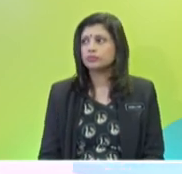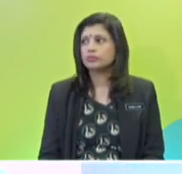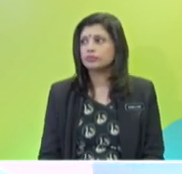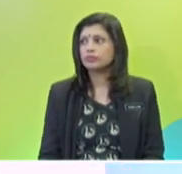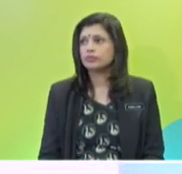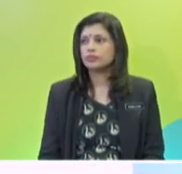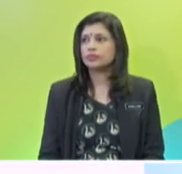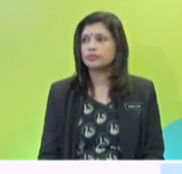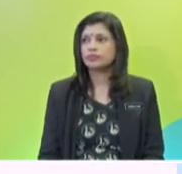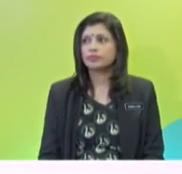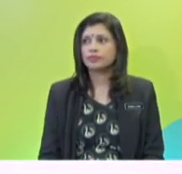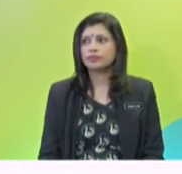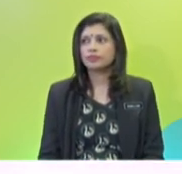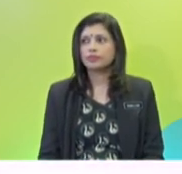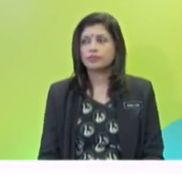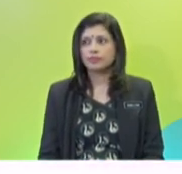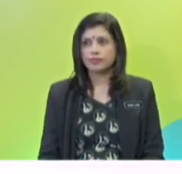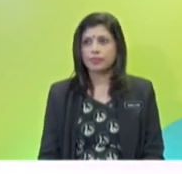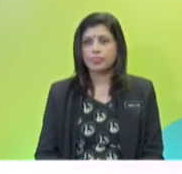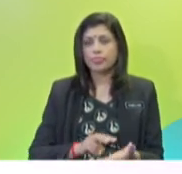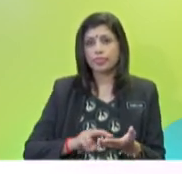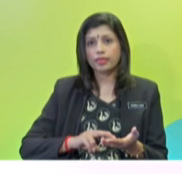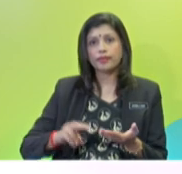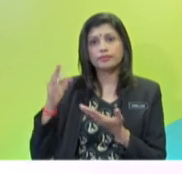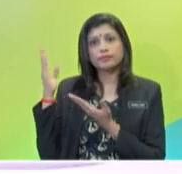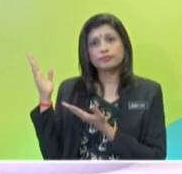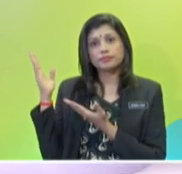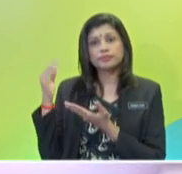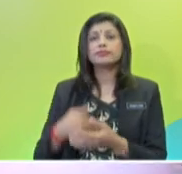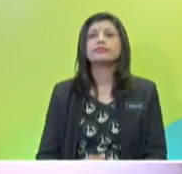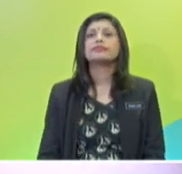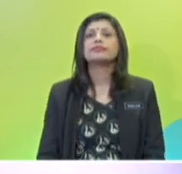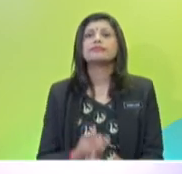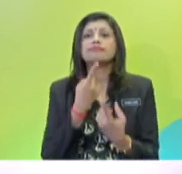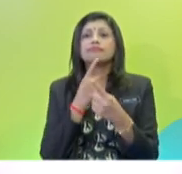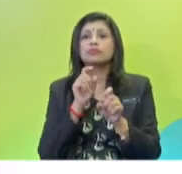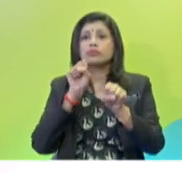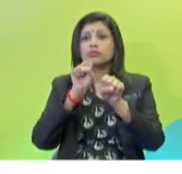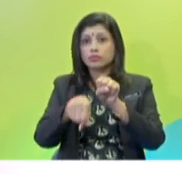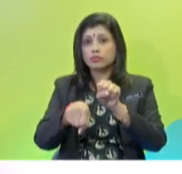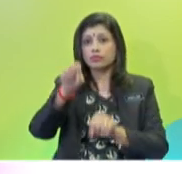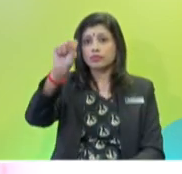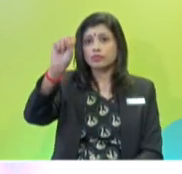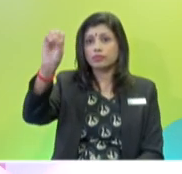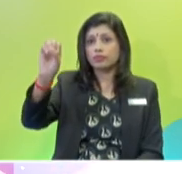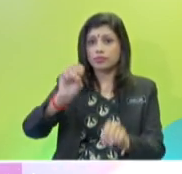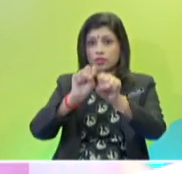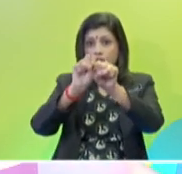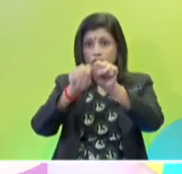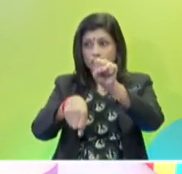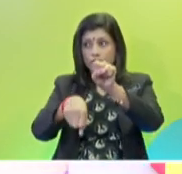answer, Akif? I couldn't sleep last night, so I'm very sleepy now. So, is that correct? I am very sleepy now. Is it